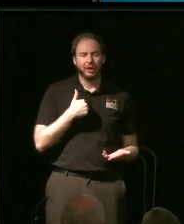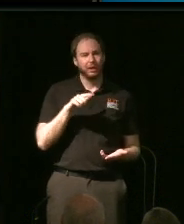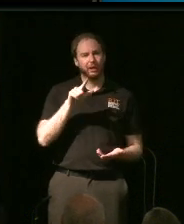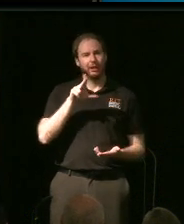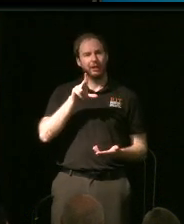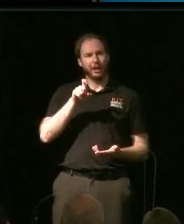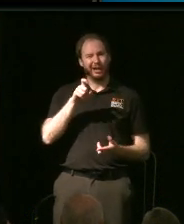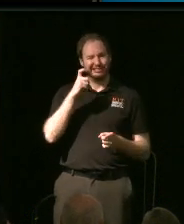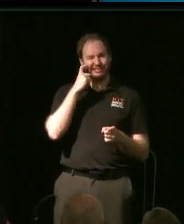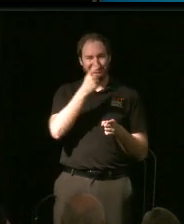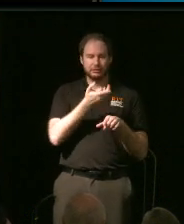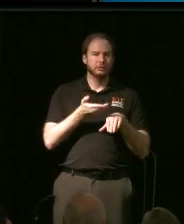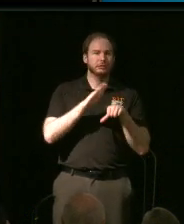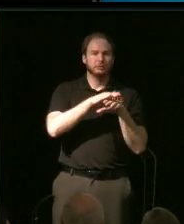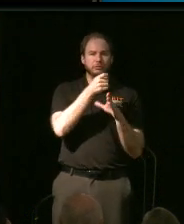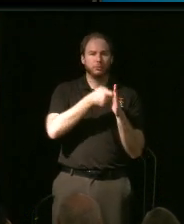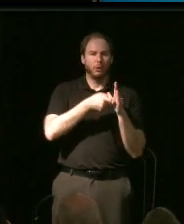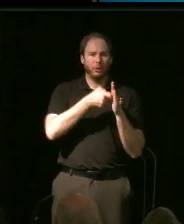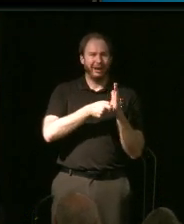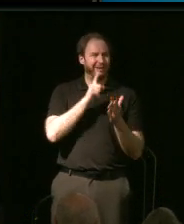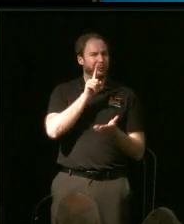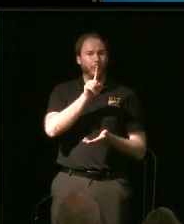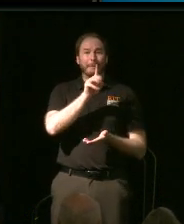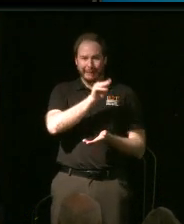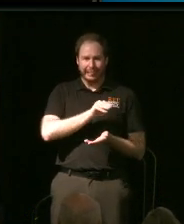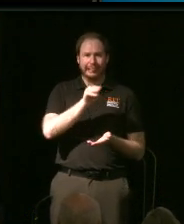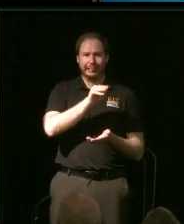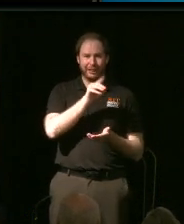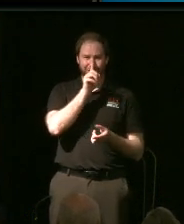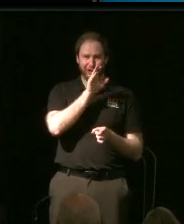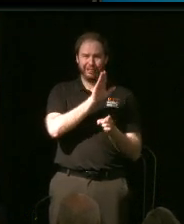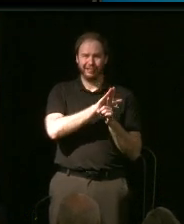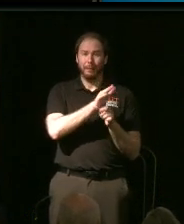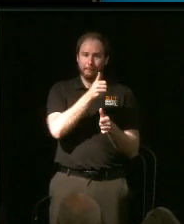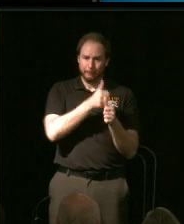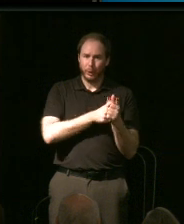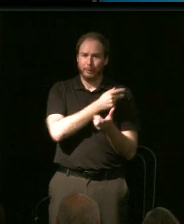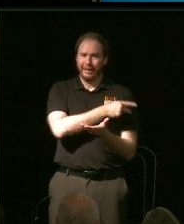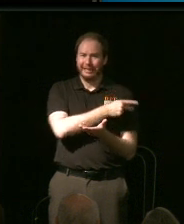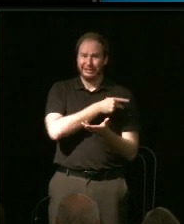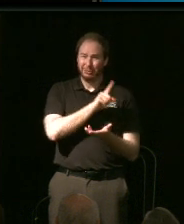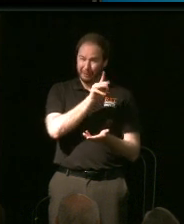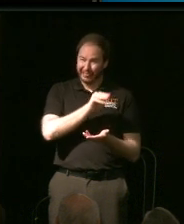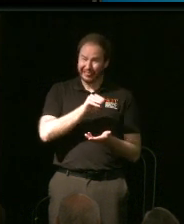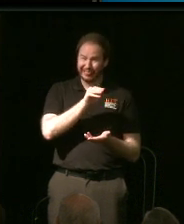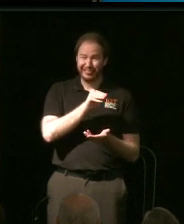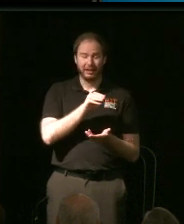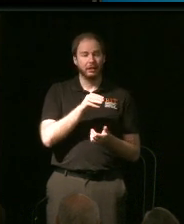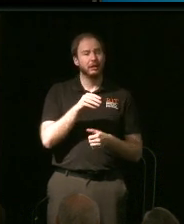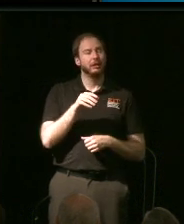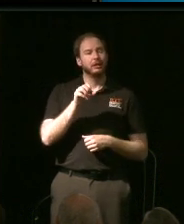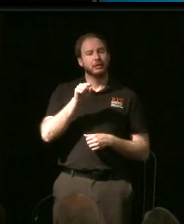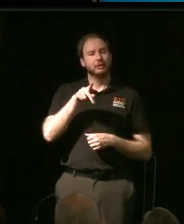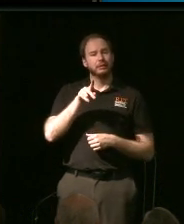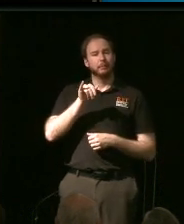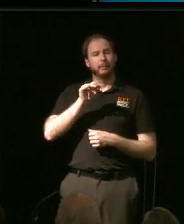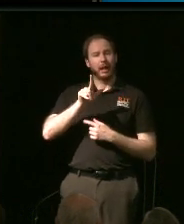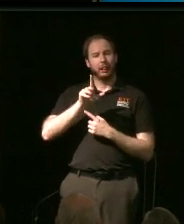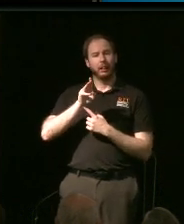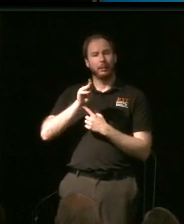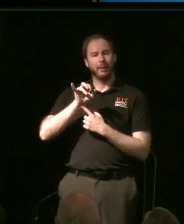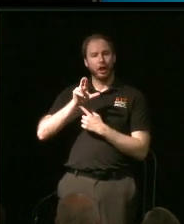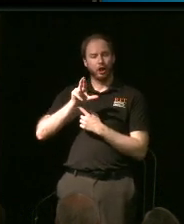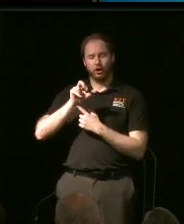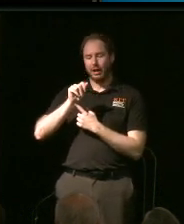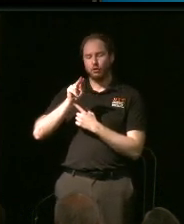just raised their price. It's now close to $1 million per patient. Spinal muscular atrophy is